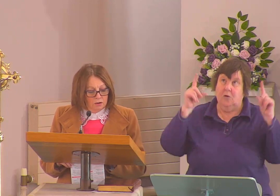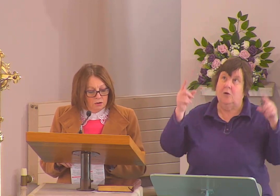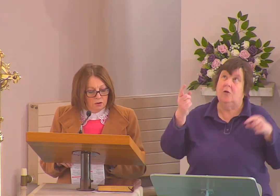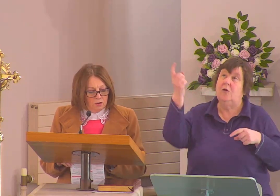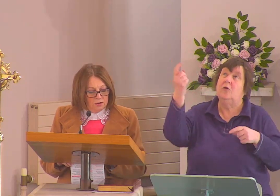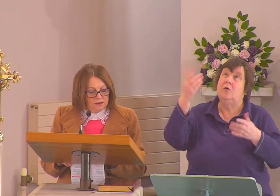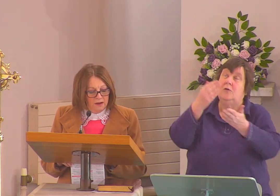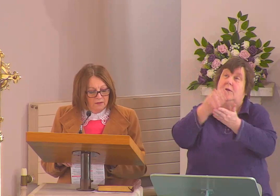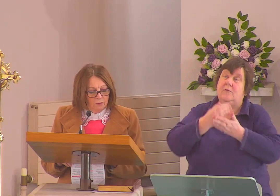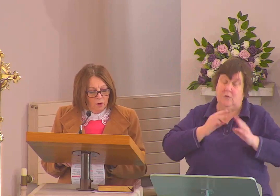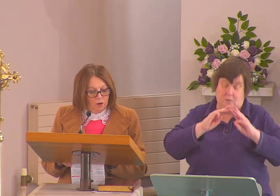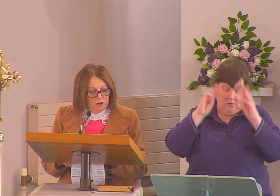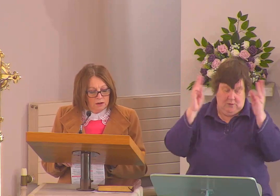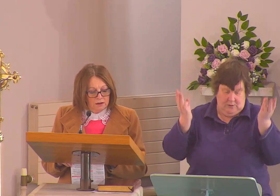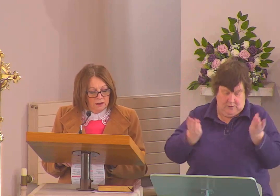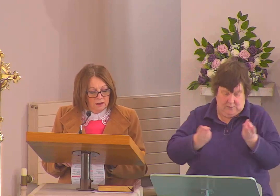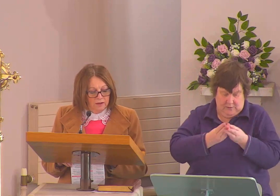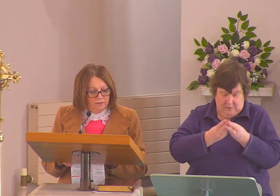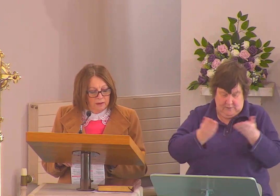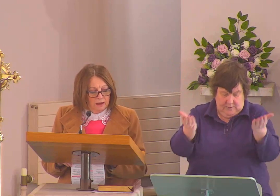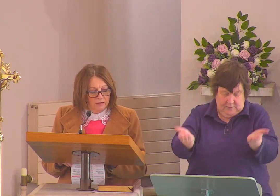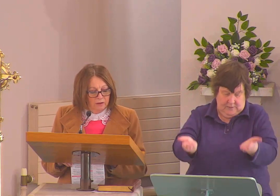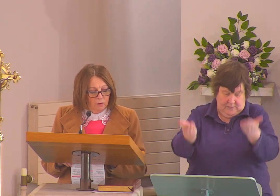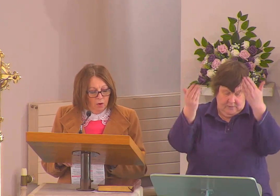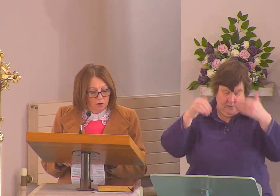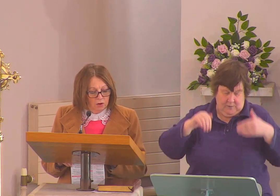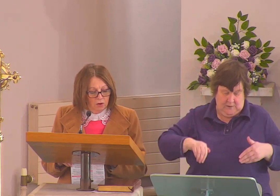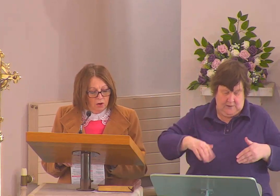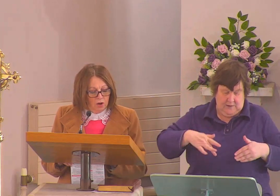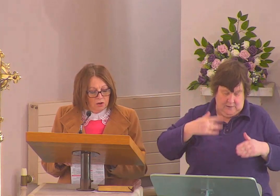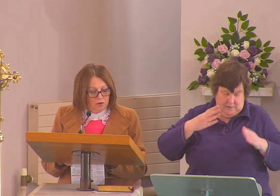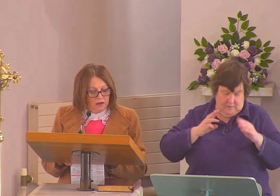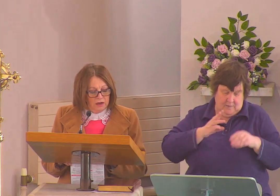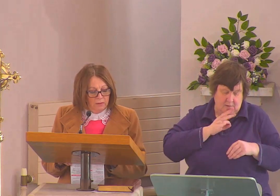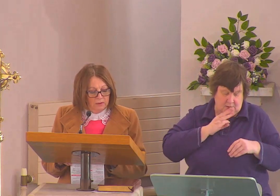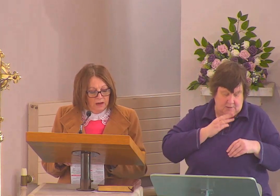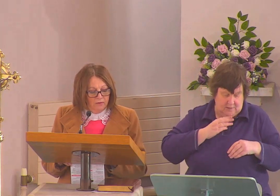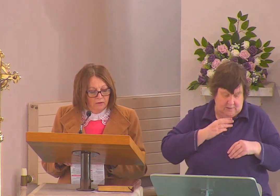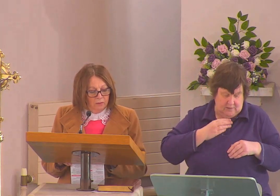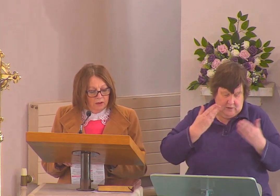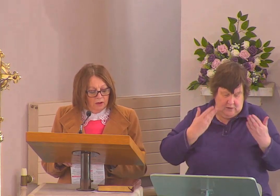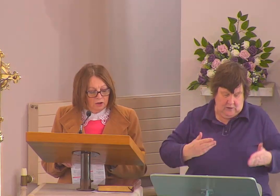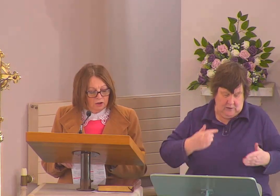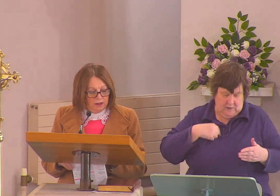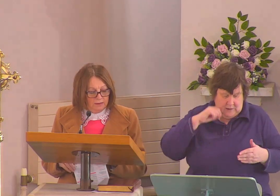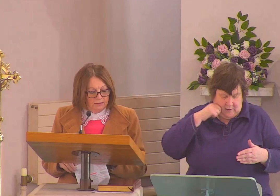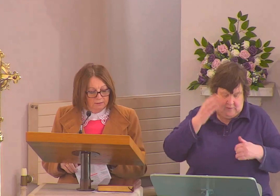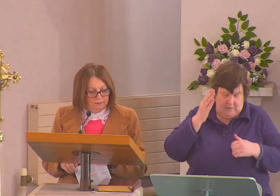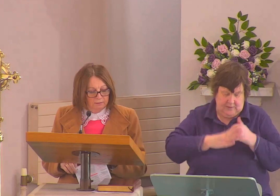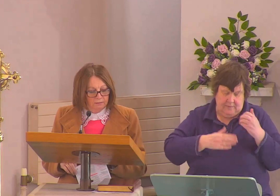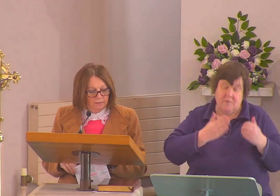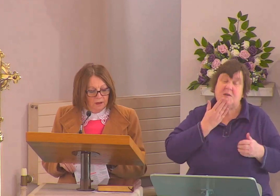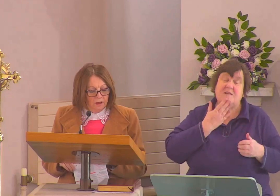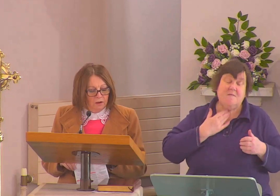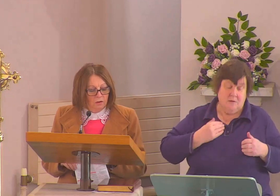Lord, you saved the world. Give me the living water so that I will never be thirsty.